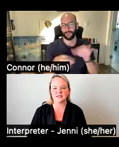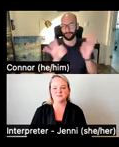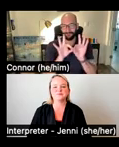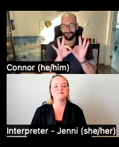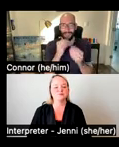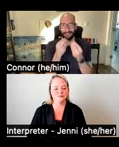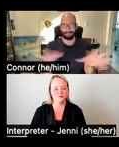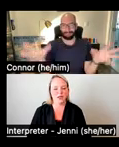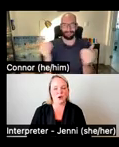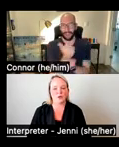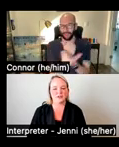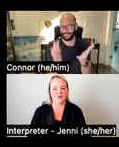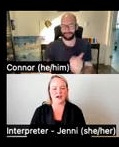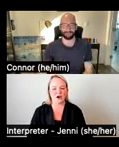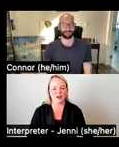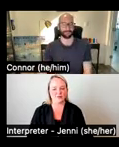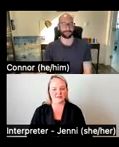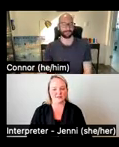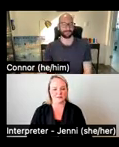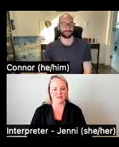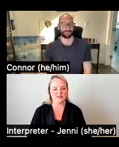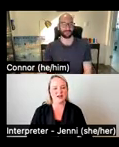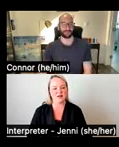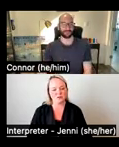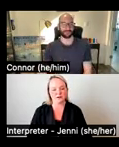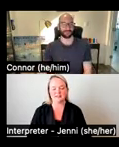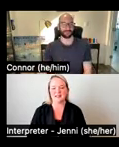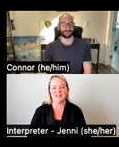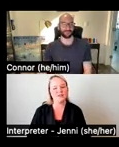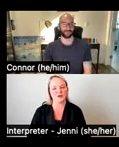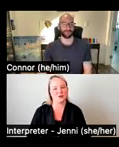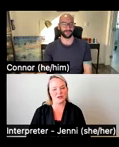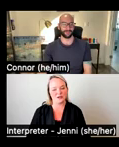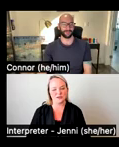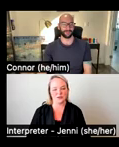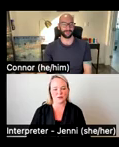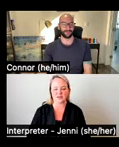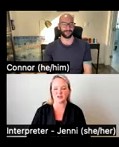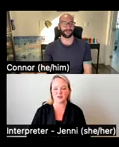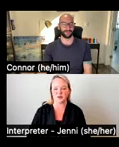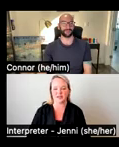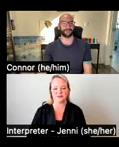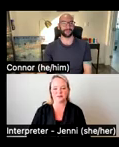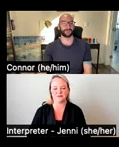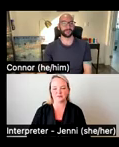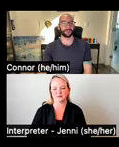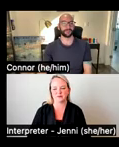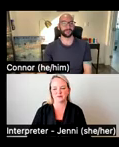bat. Once you have all of this information there, you press save because you don't want to lose all of the work you just put